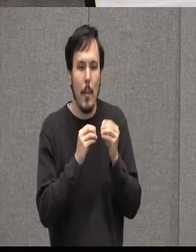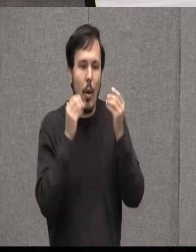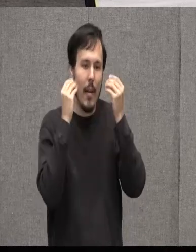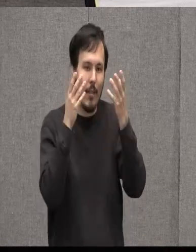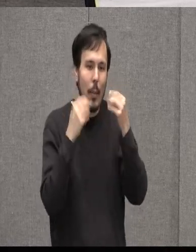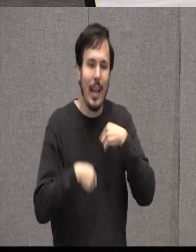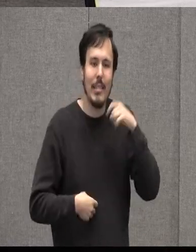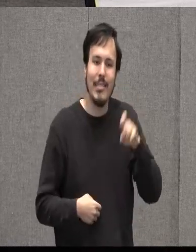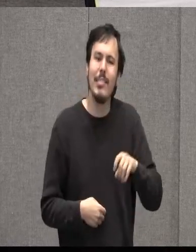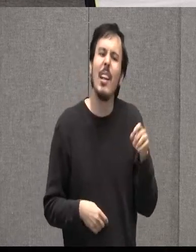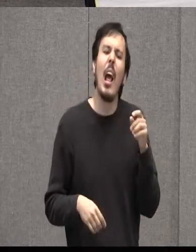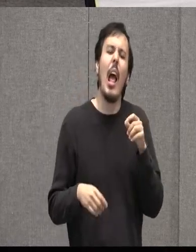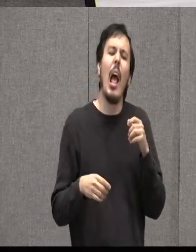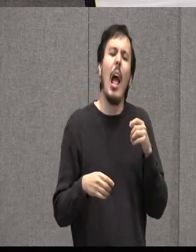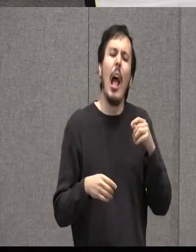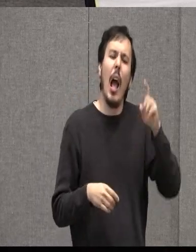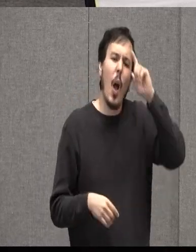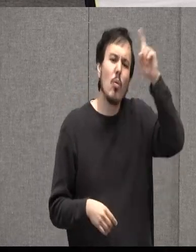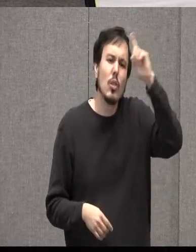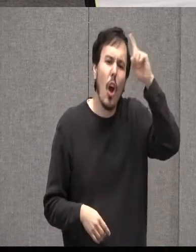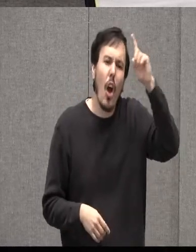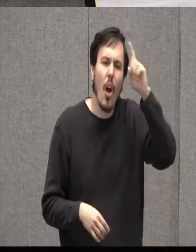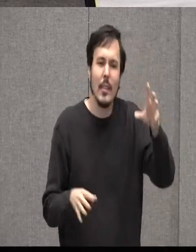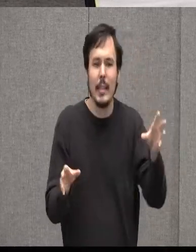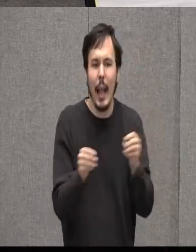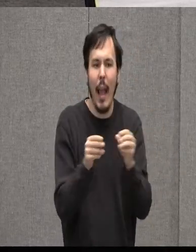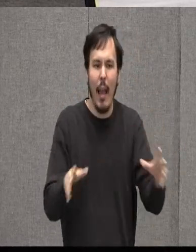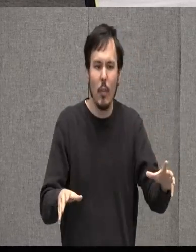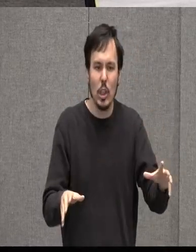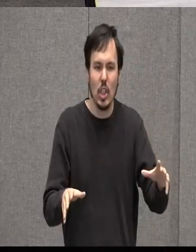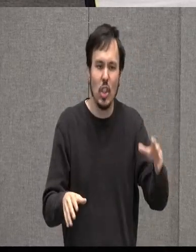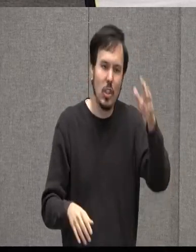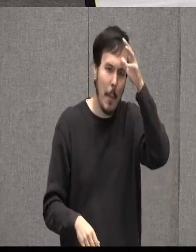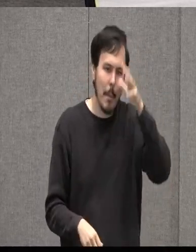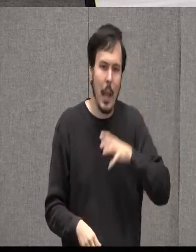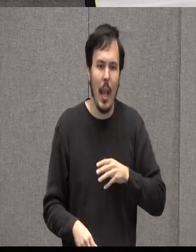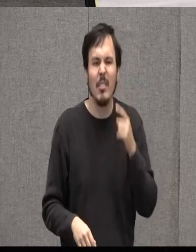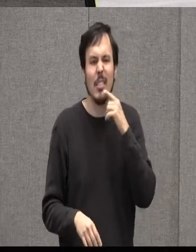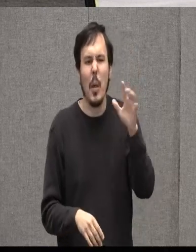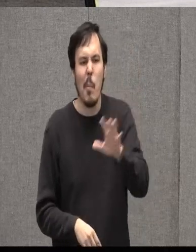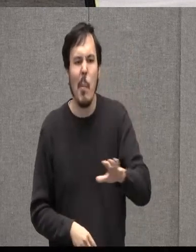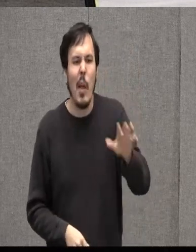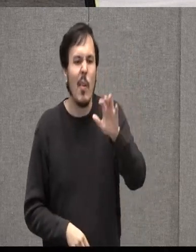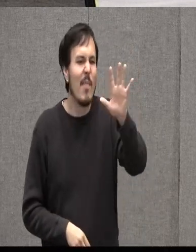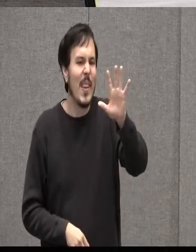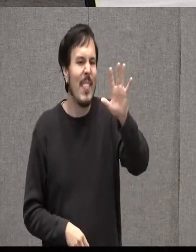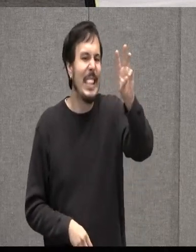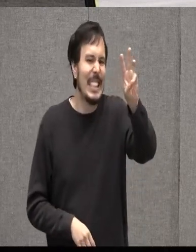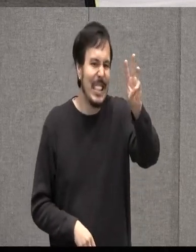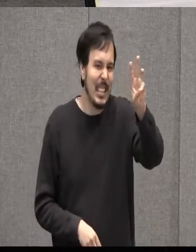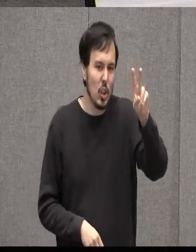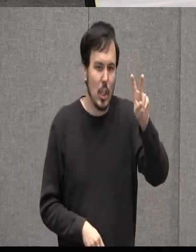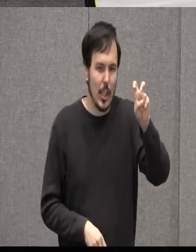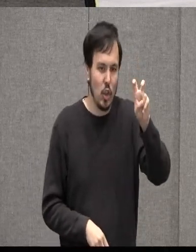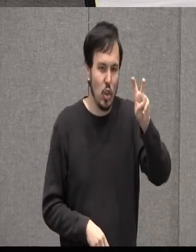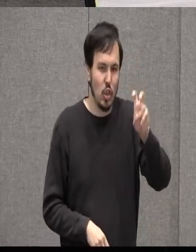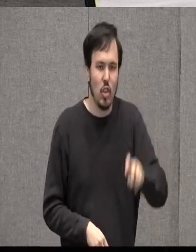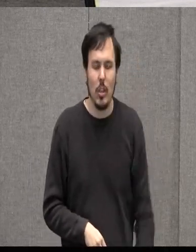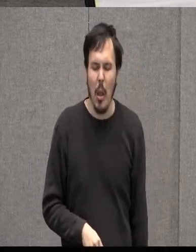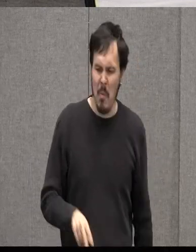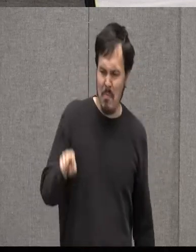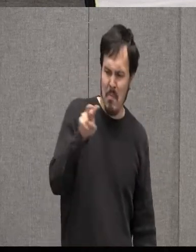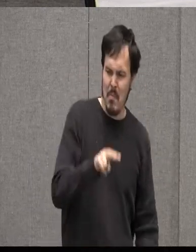learned that was 54 inches. So I know the height of the boy, which means I also know the height